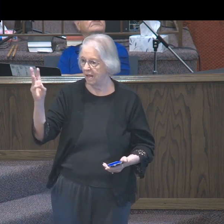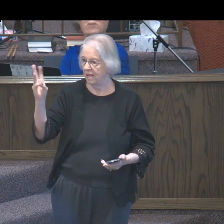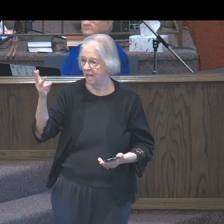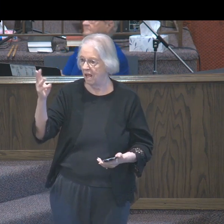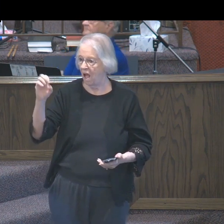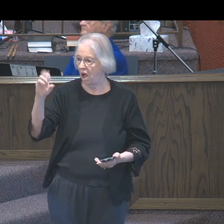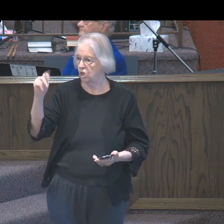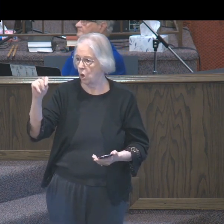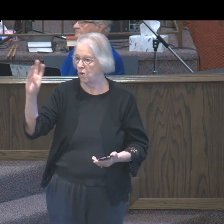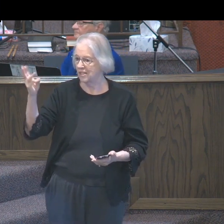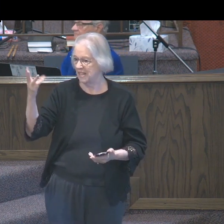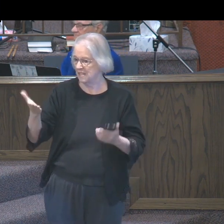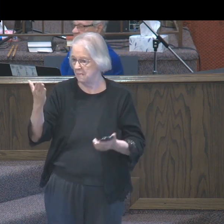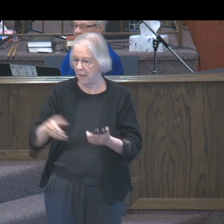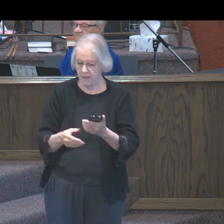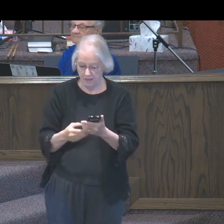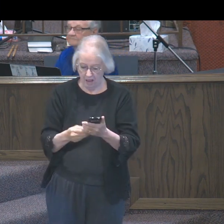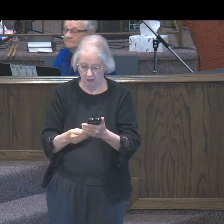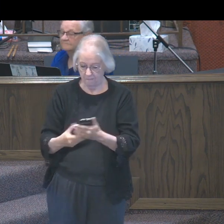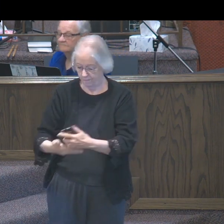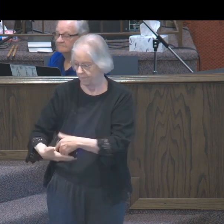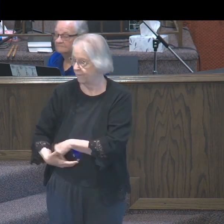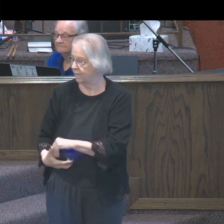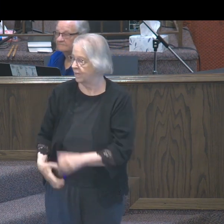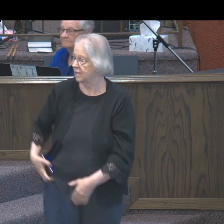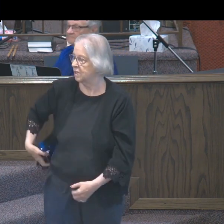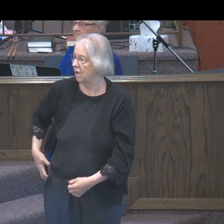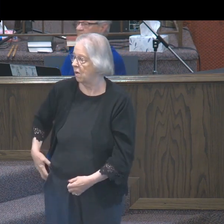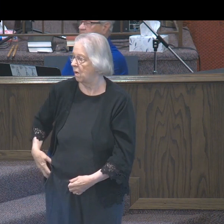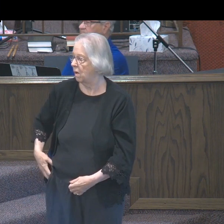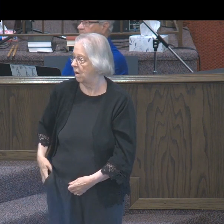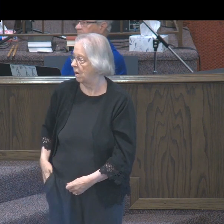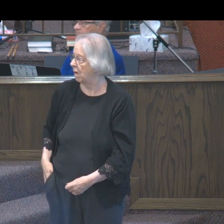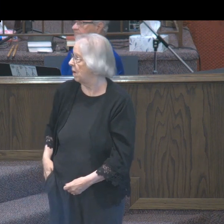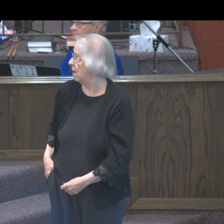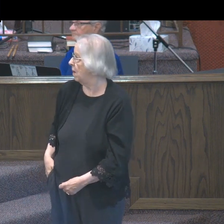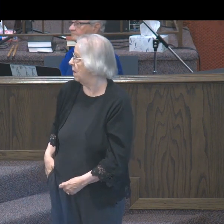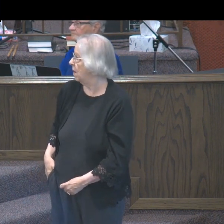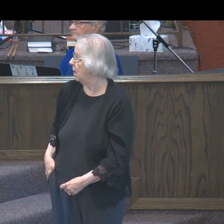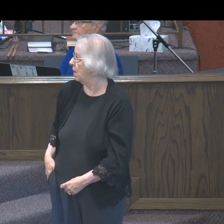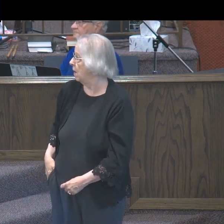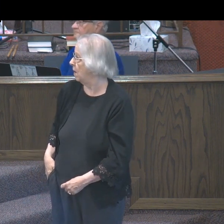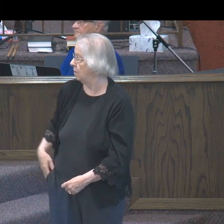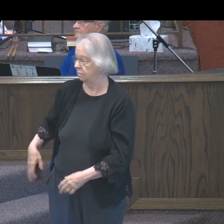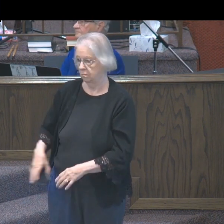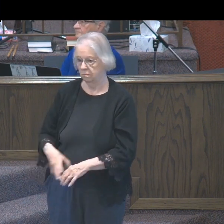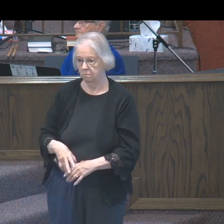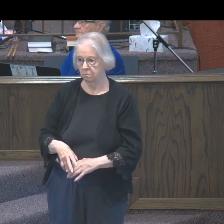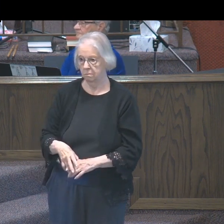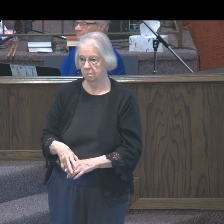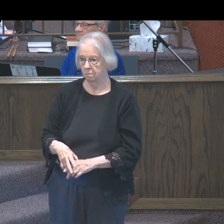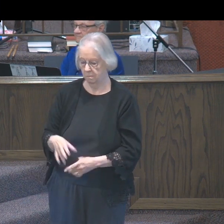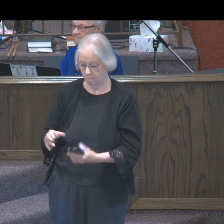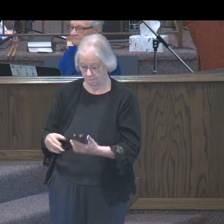6:30, okay? The last date you need to know about is October the 10th. That is the day we're going to have our fall festival here at